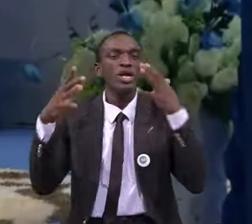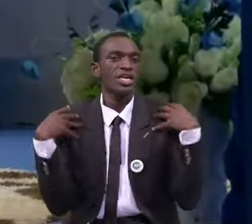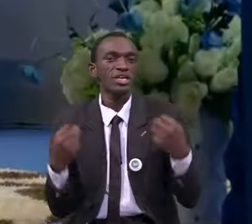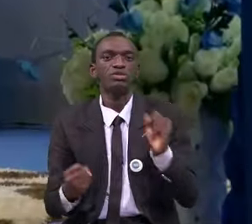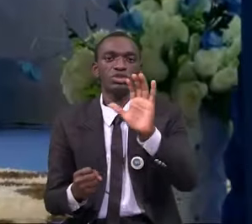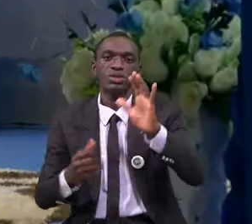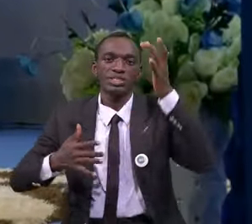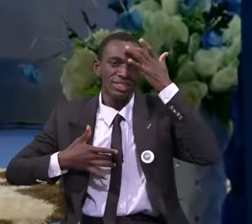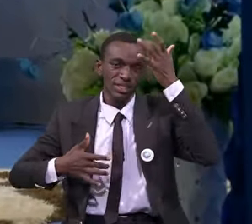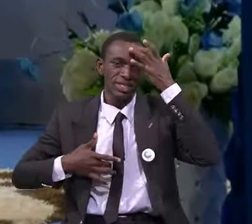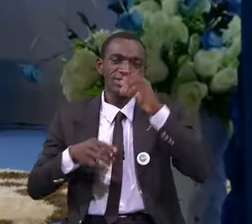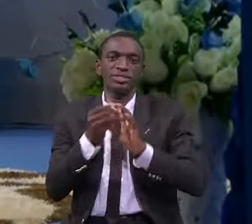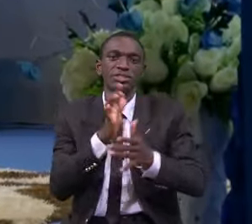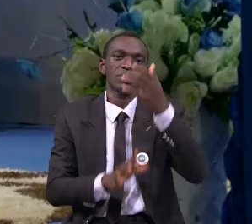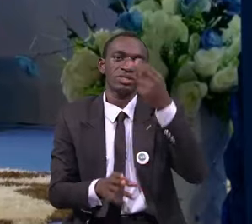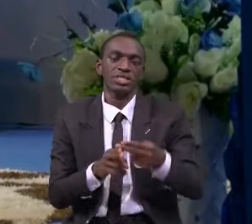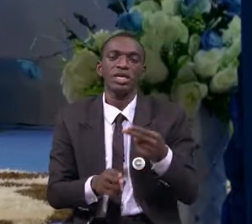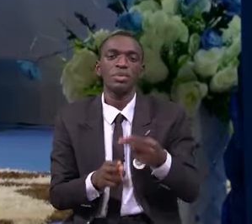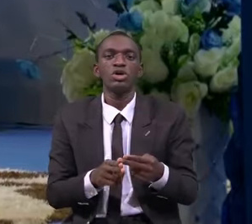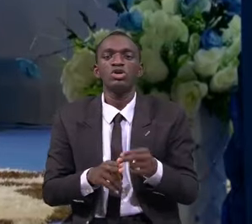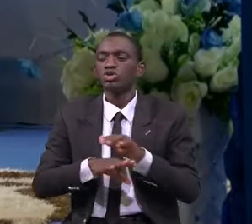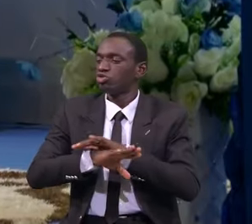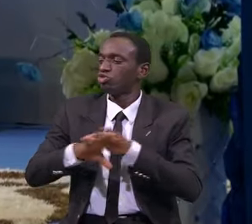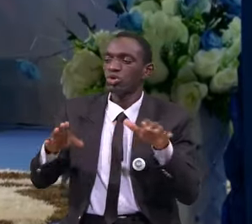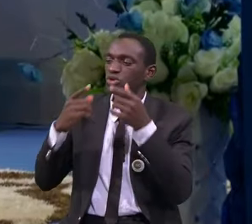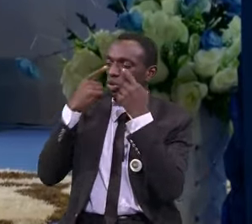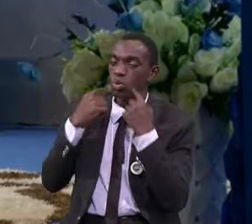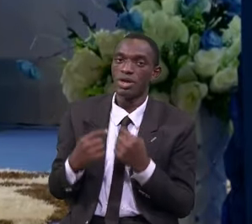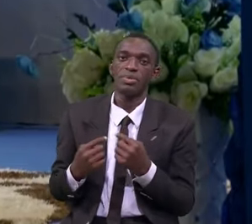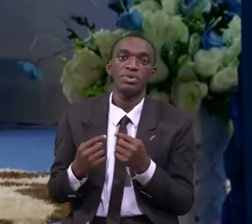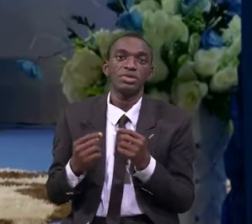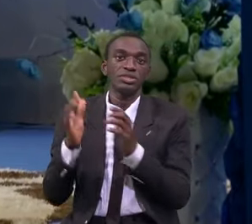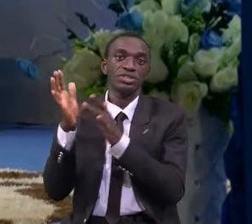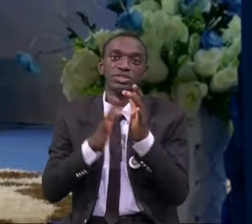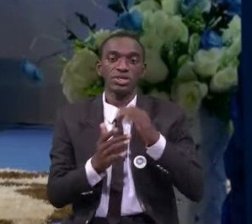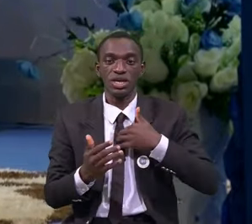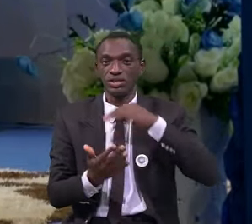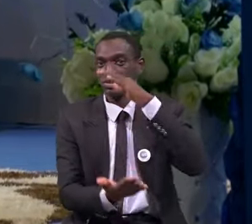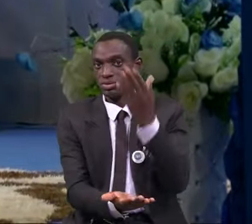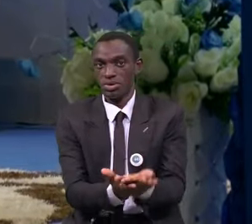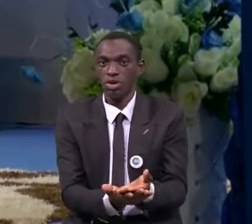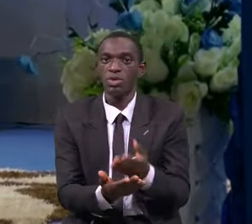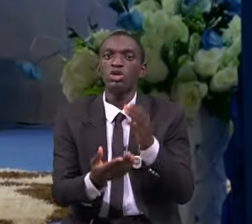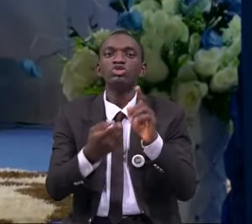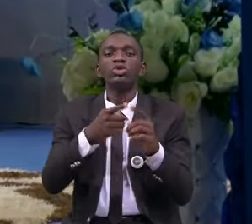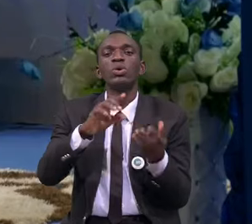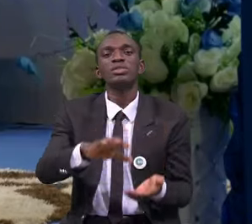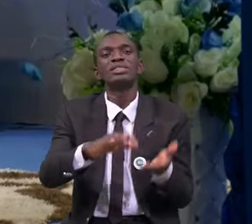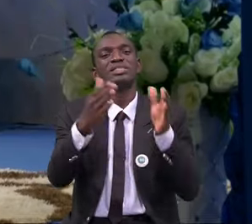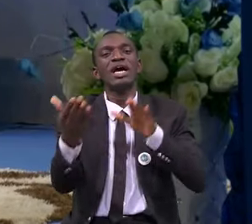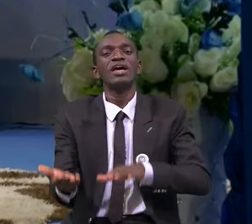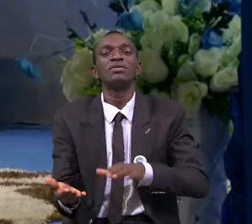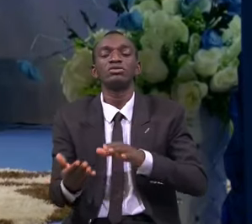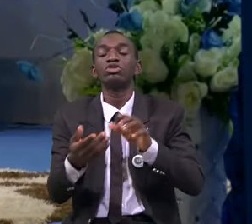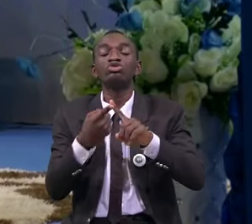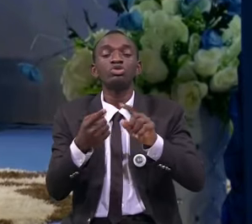sickness. Weep not. Christ has come to dry all the tears on